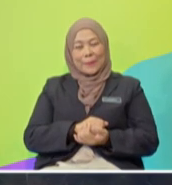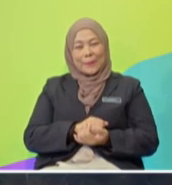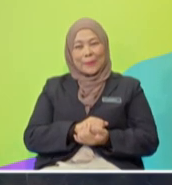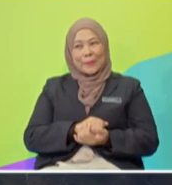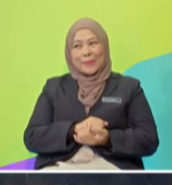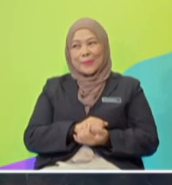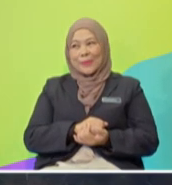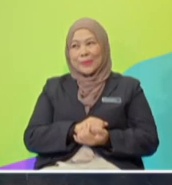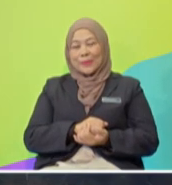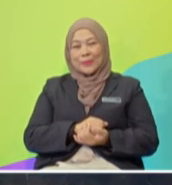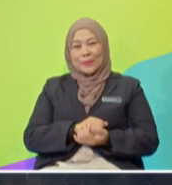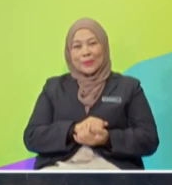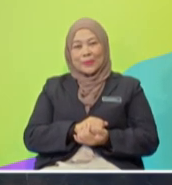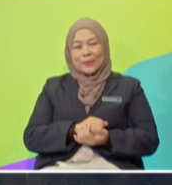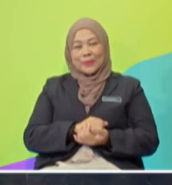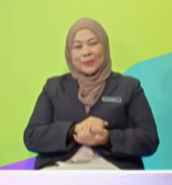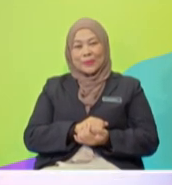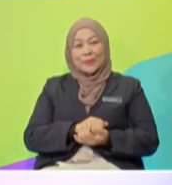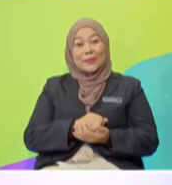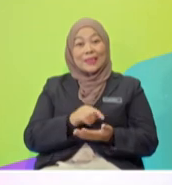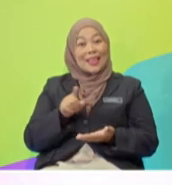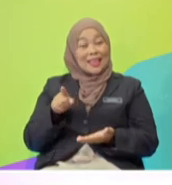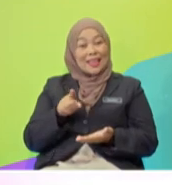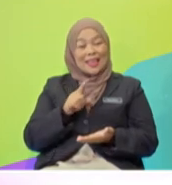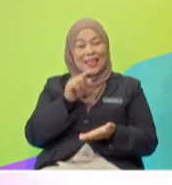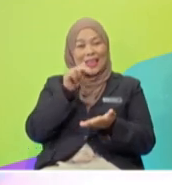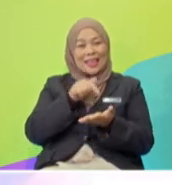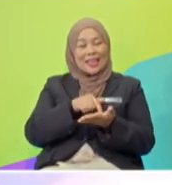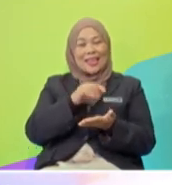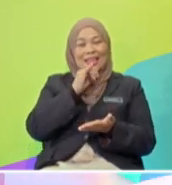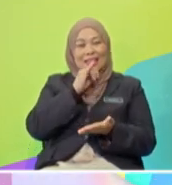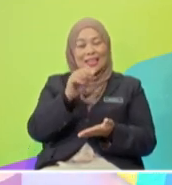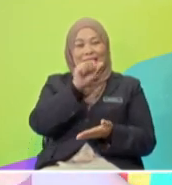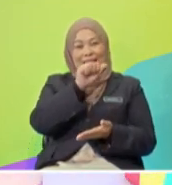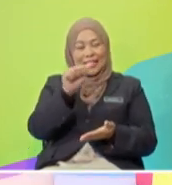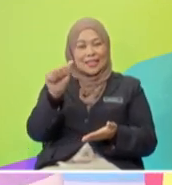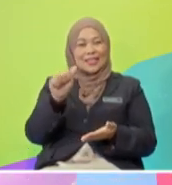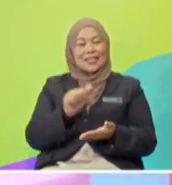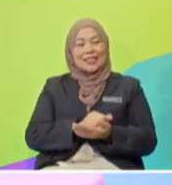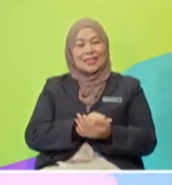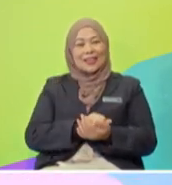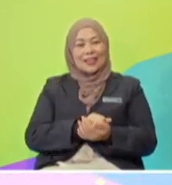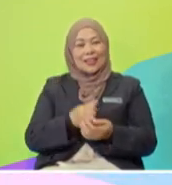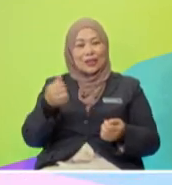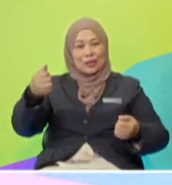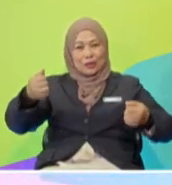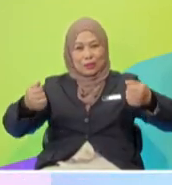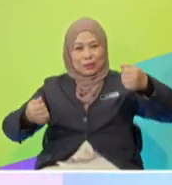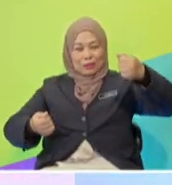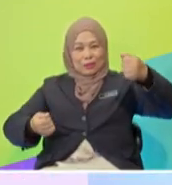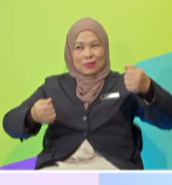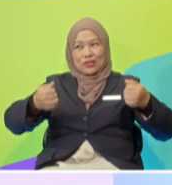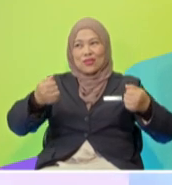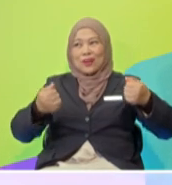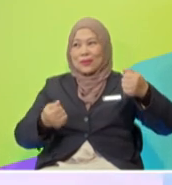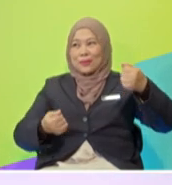Oh, this is called a truck. A truck. truck. Truck. Okay, you spell